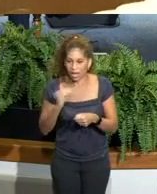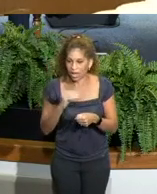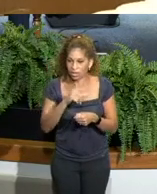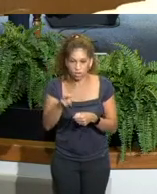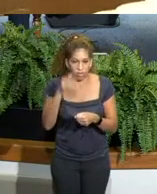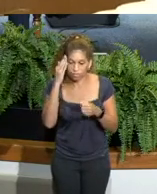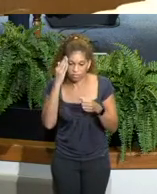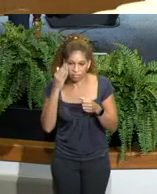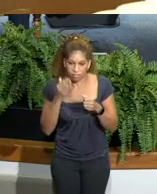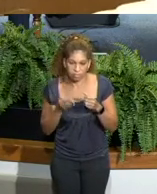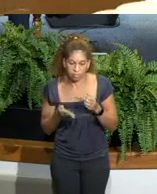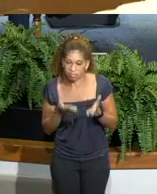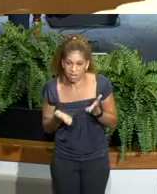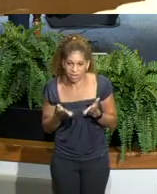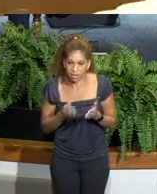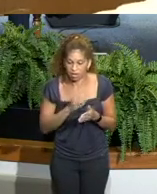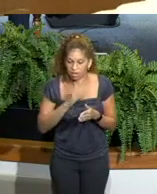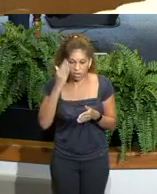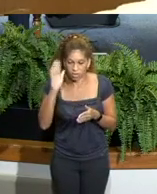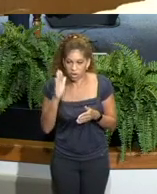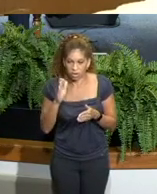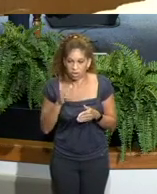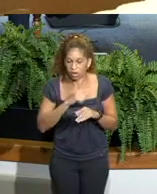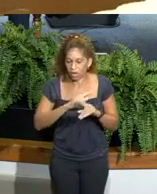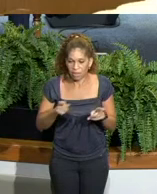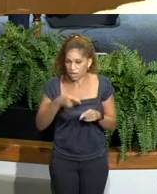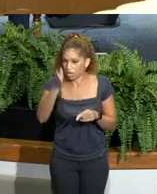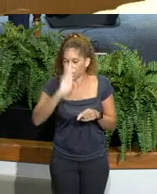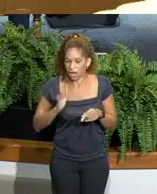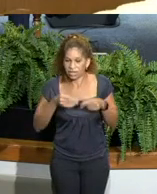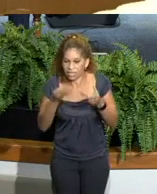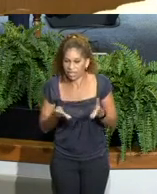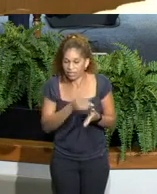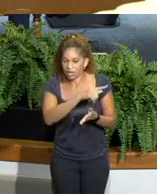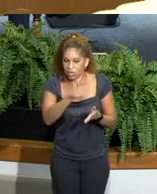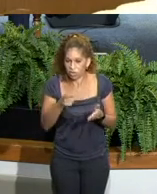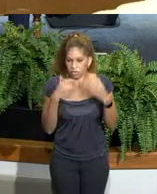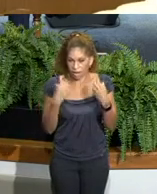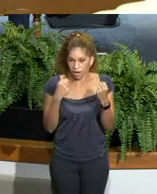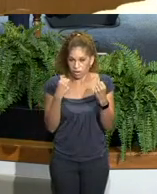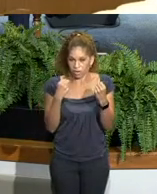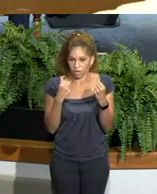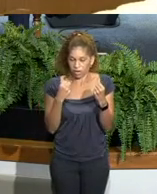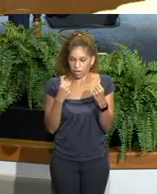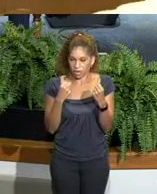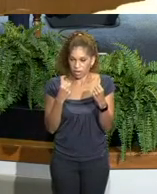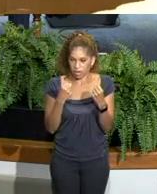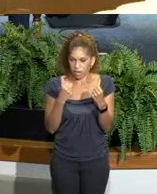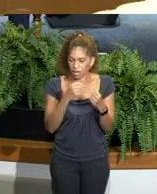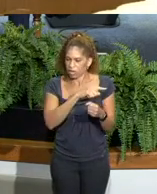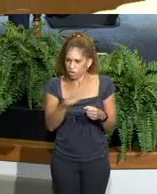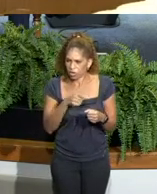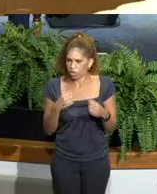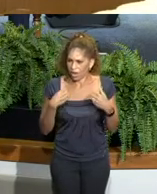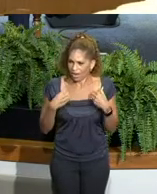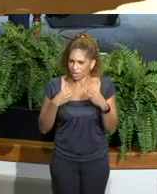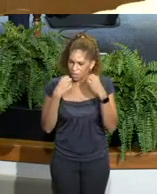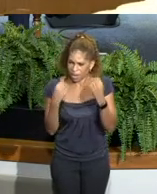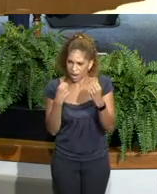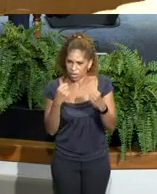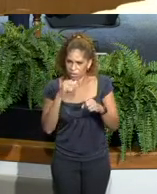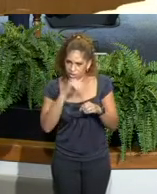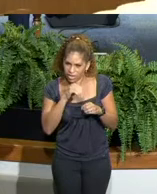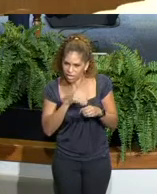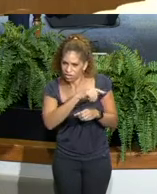know it, but over this period of time, God has given you a certain level of power. You actually have the power within